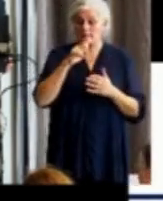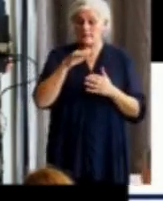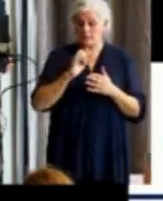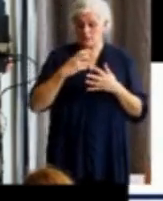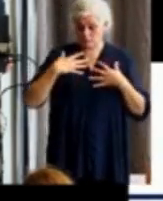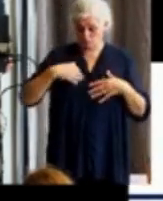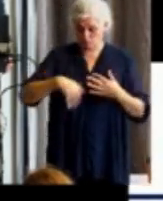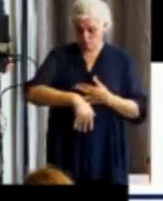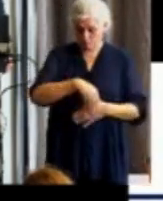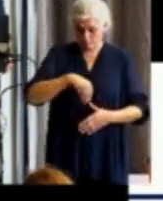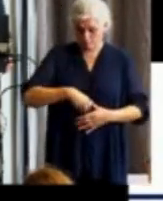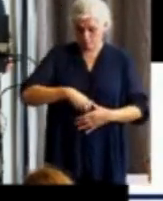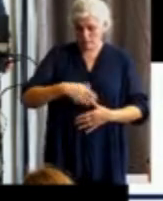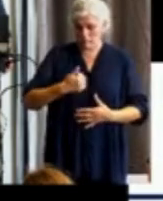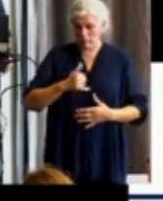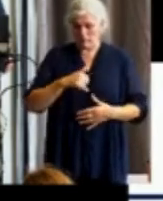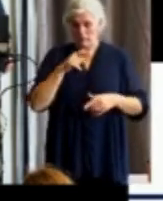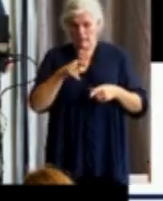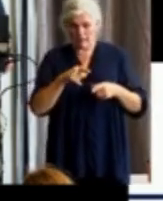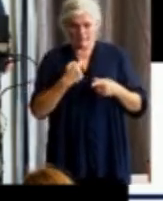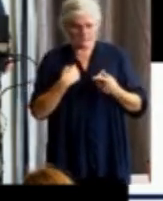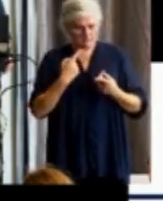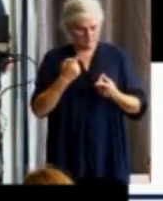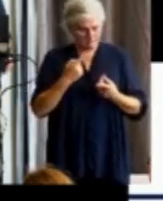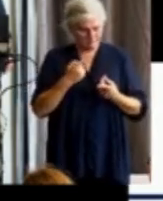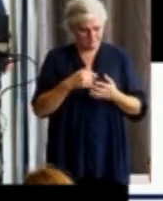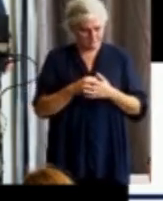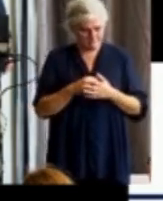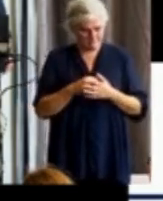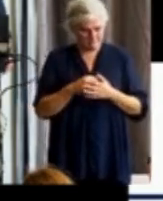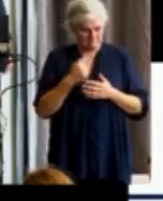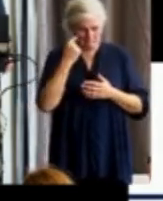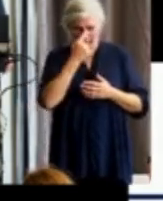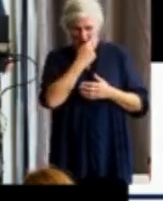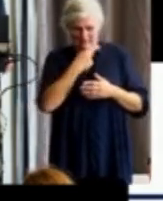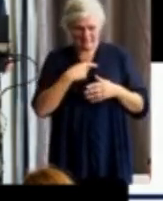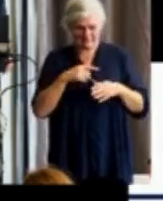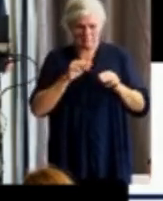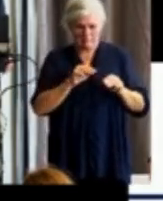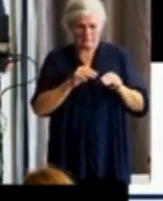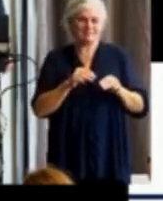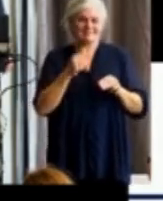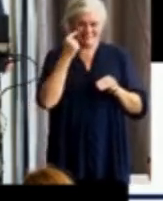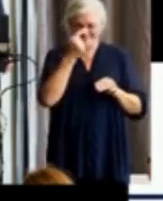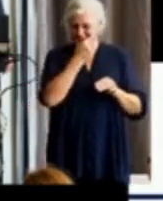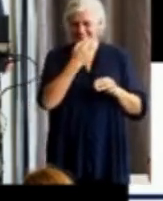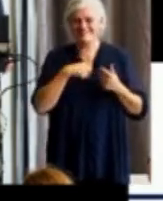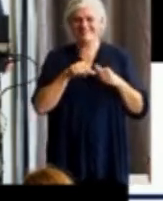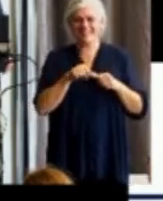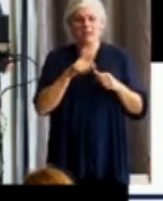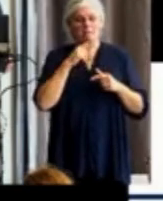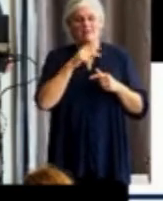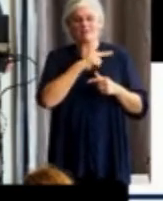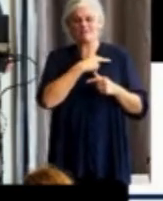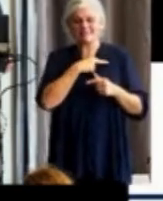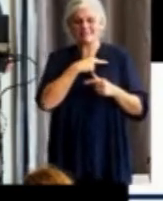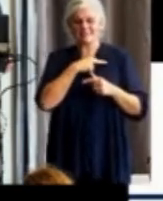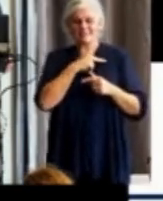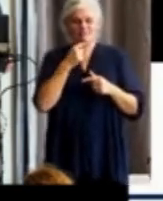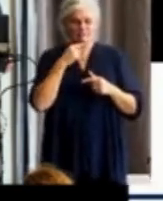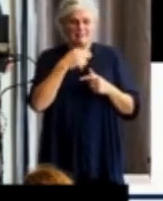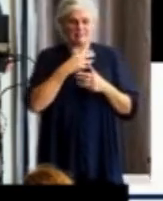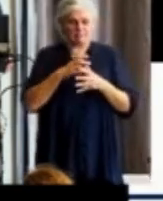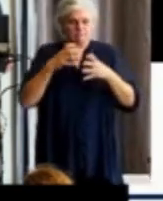that have maybe tentative evidence of being enriched in our cases or depleted in our cases, but no real smoking gun